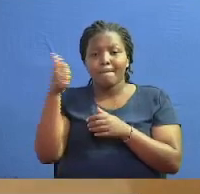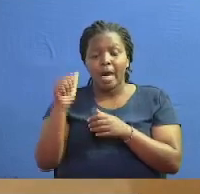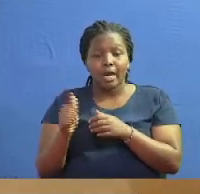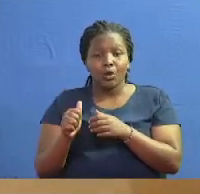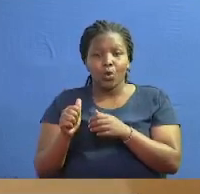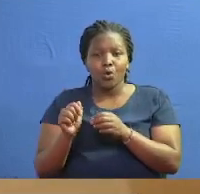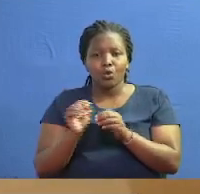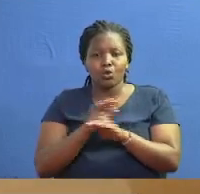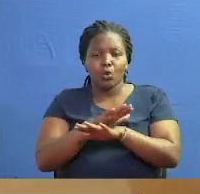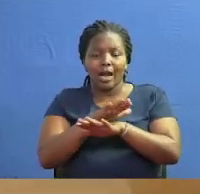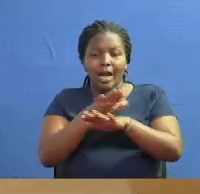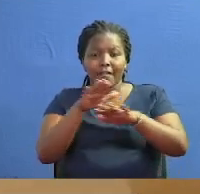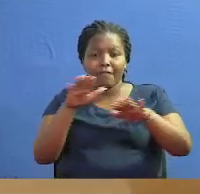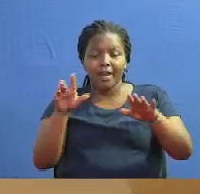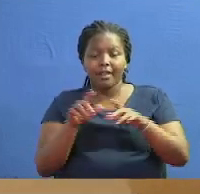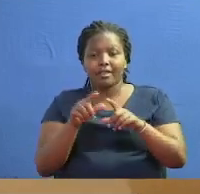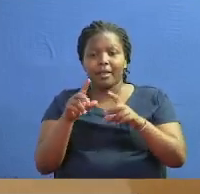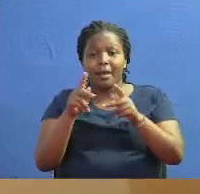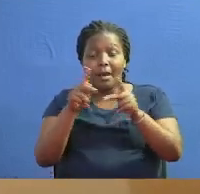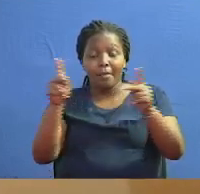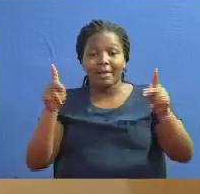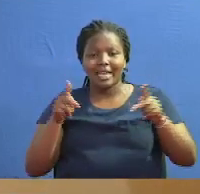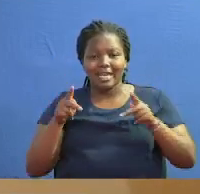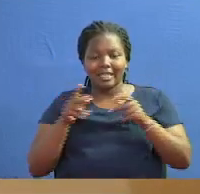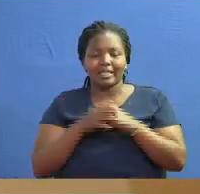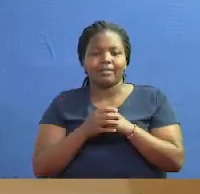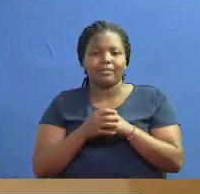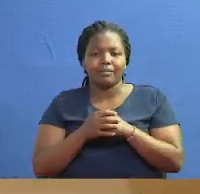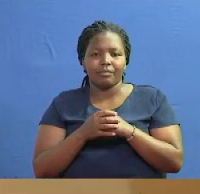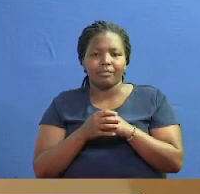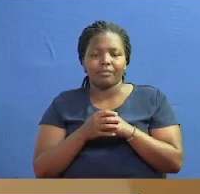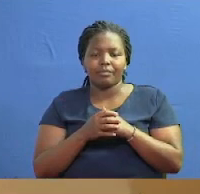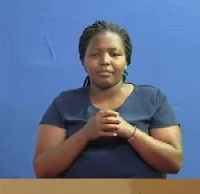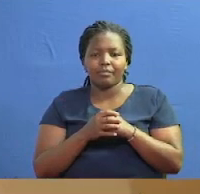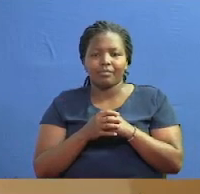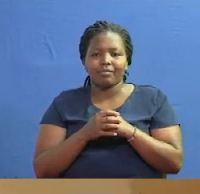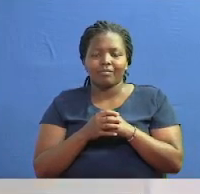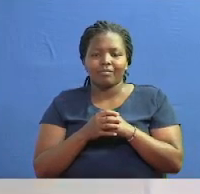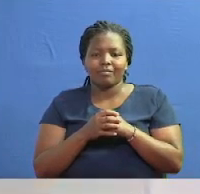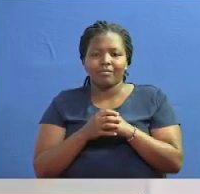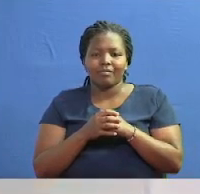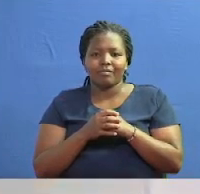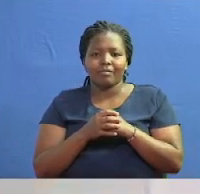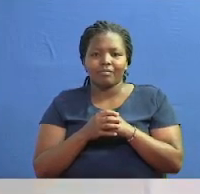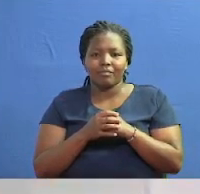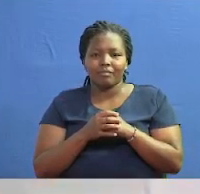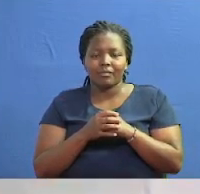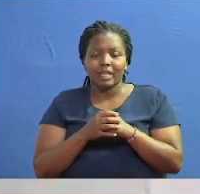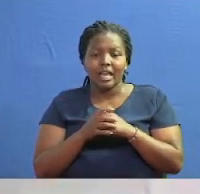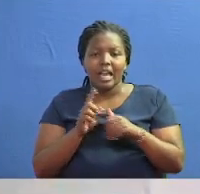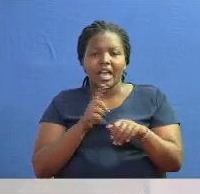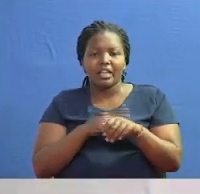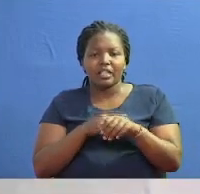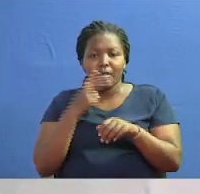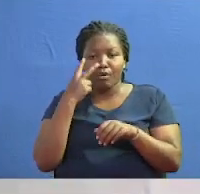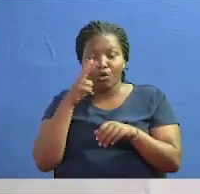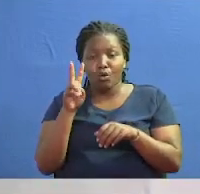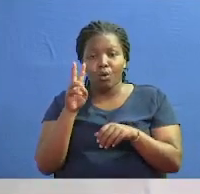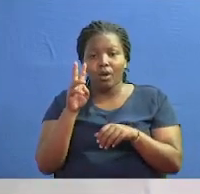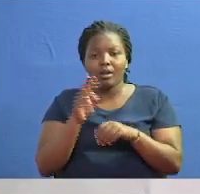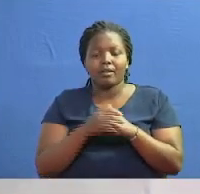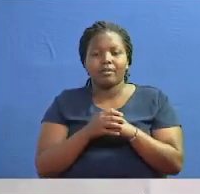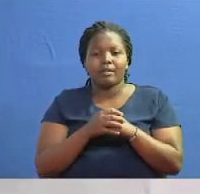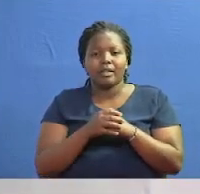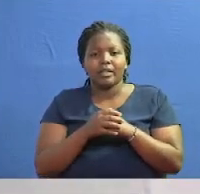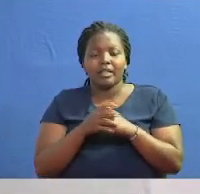that we are supposed to cover. And that would explain why we still have malaria in the sub-Saharan Africa. All right. Well, when you look at the measures, of course, that has been